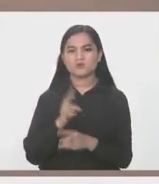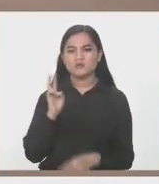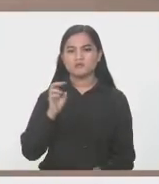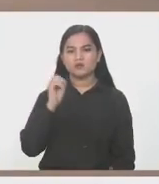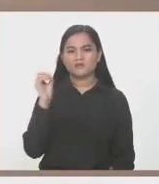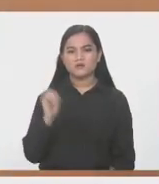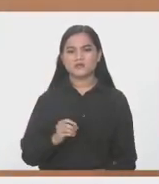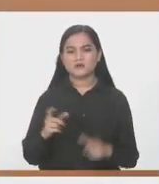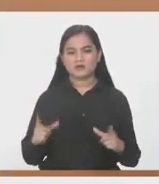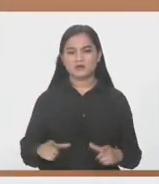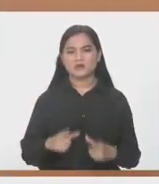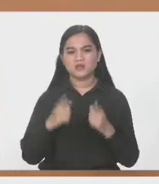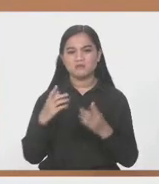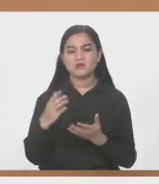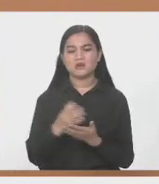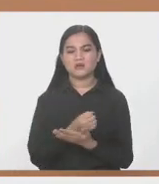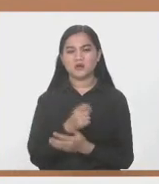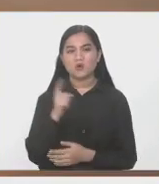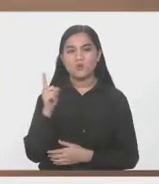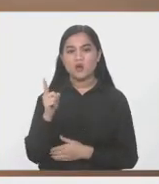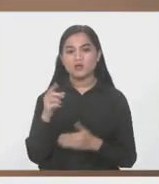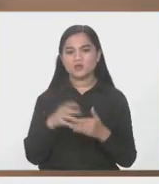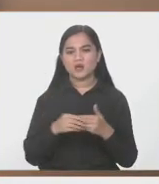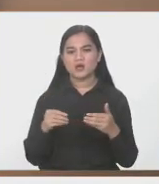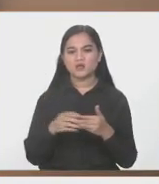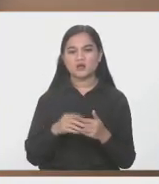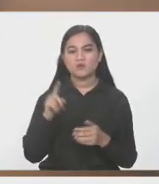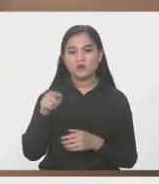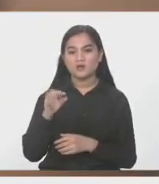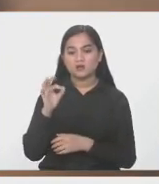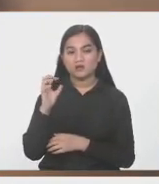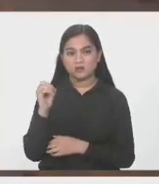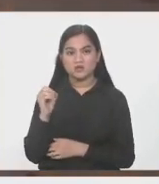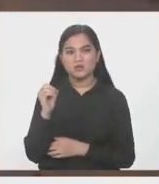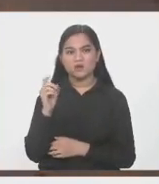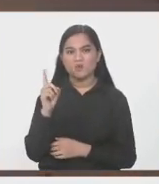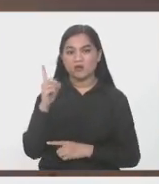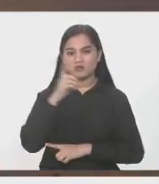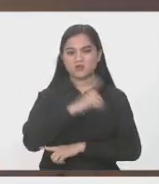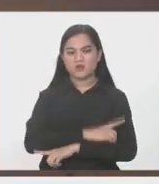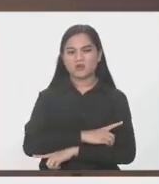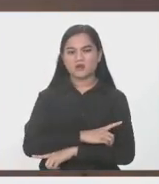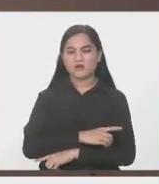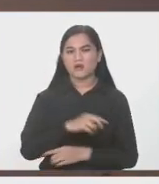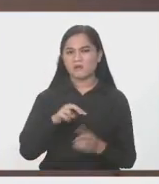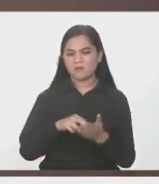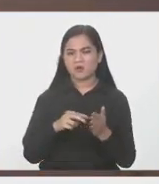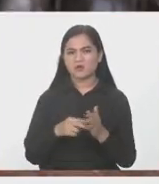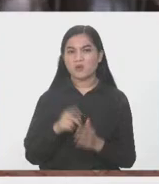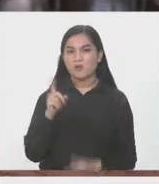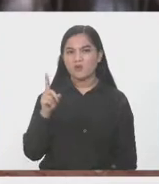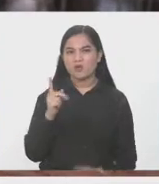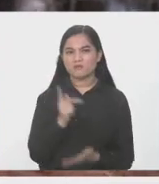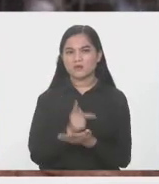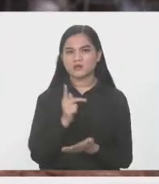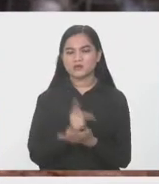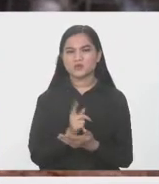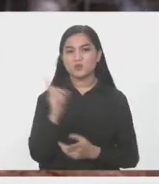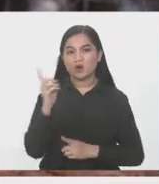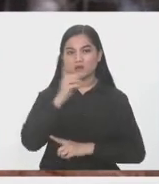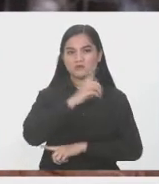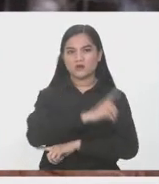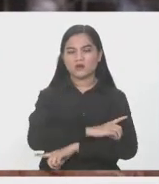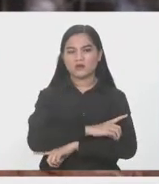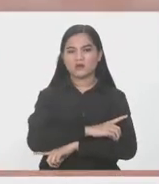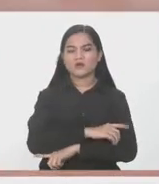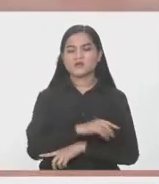living on less than $1.90 a day, or roughly 100 pesos a day. Pretty much